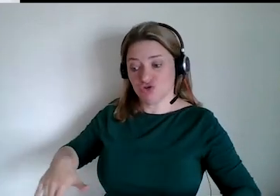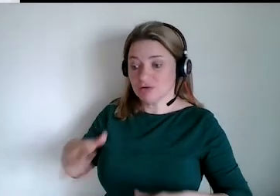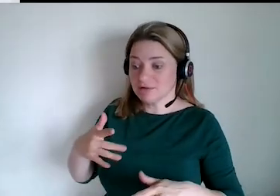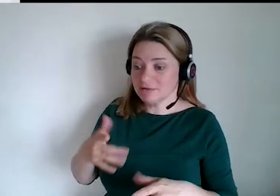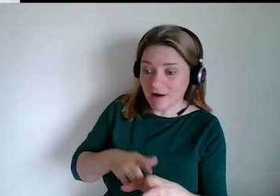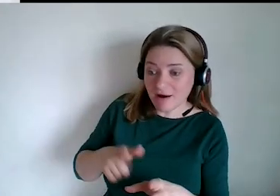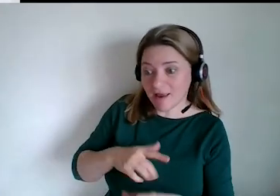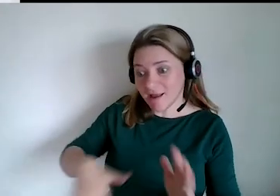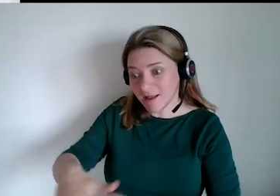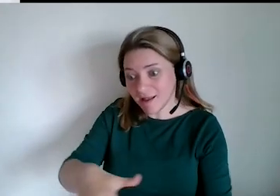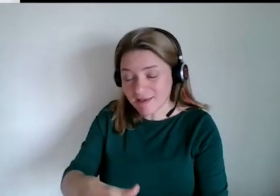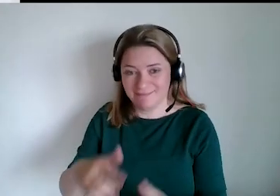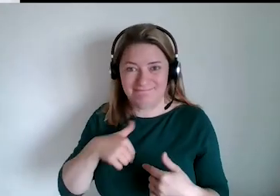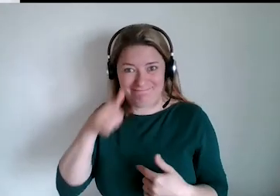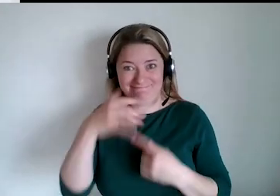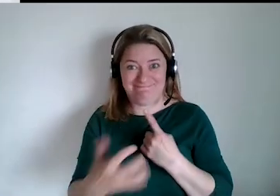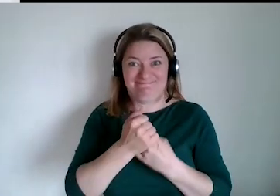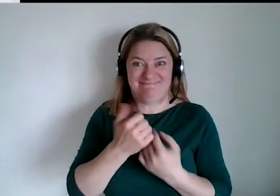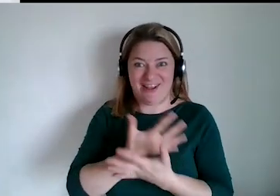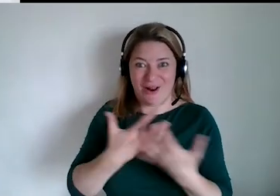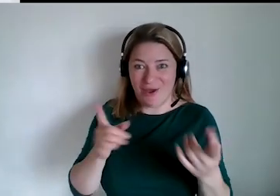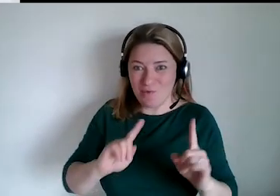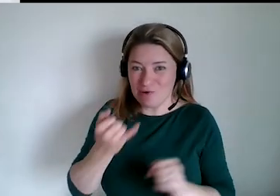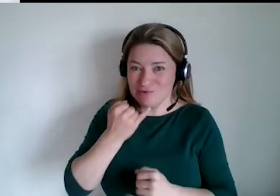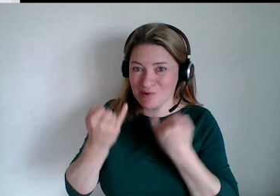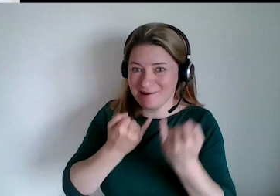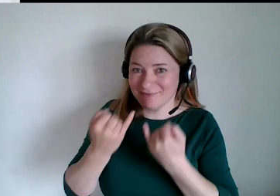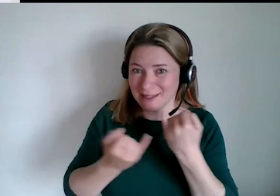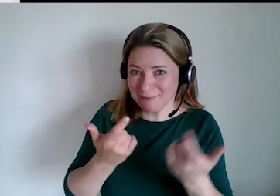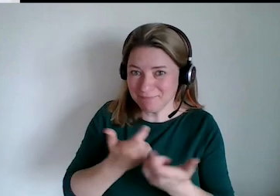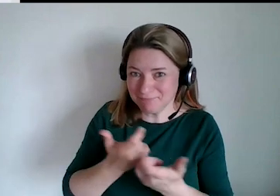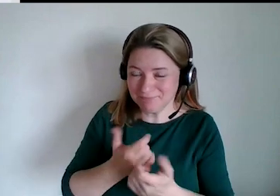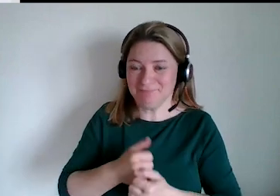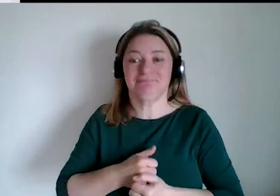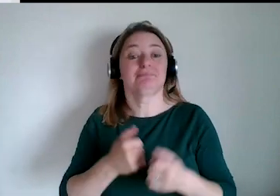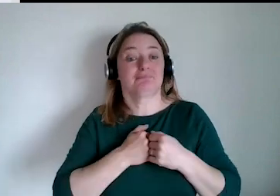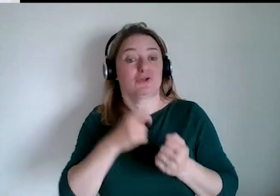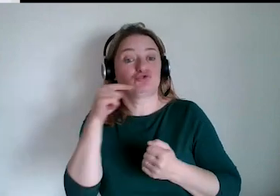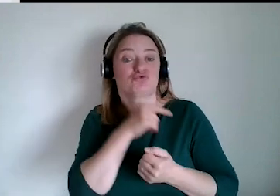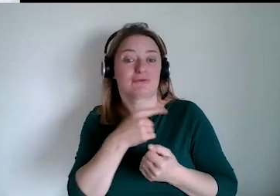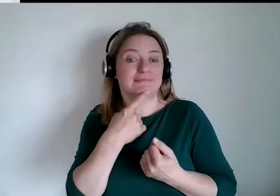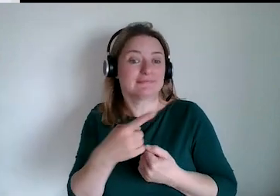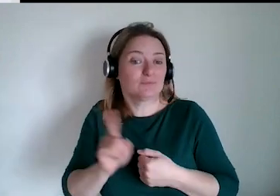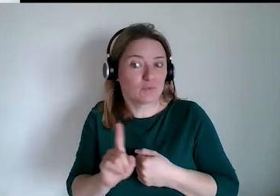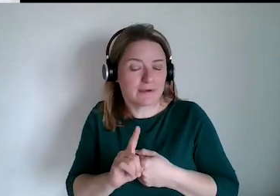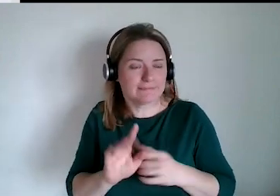younger was swearing. And my son said,